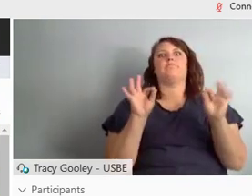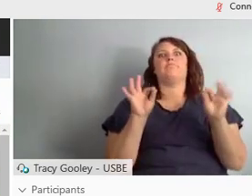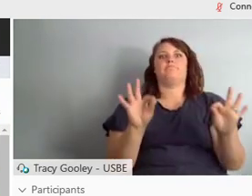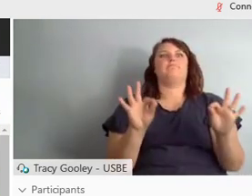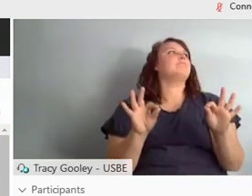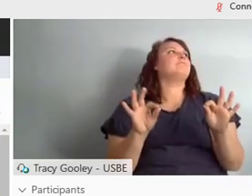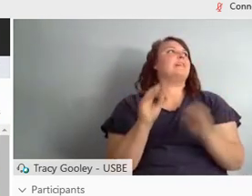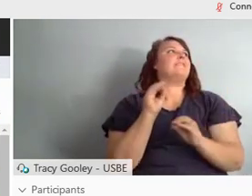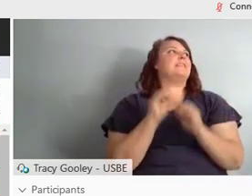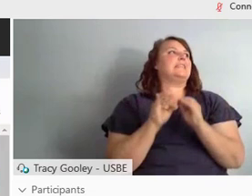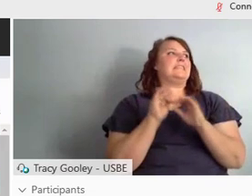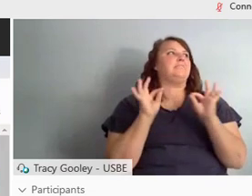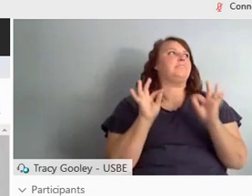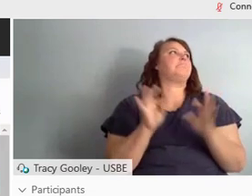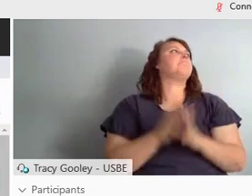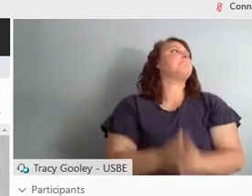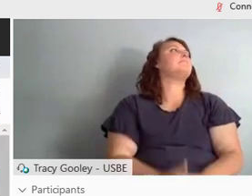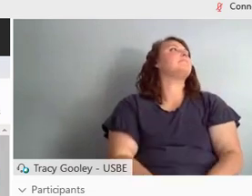All right, here we go.